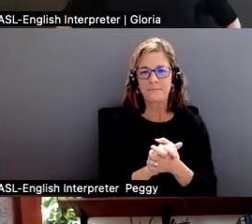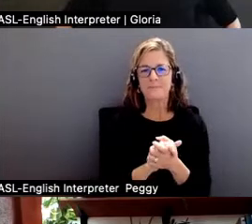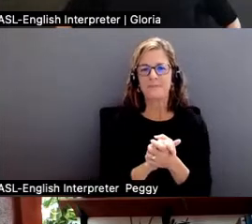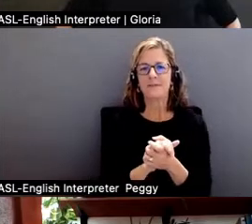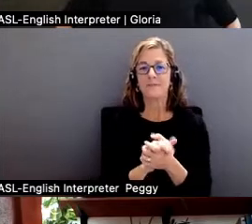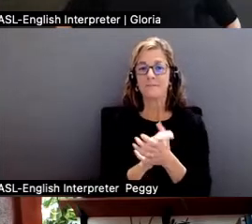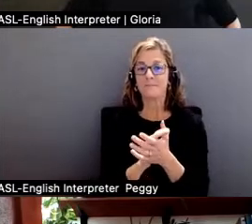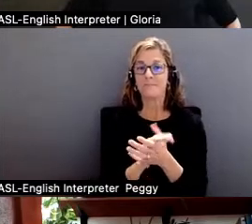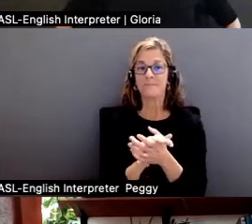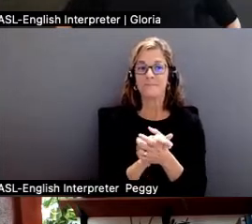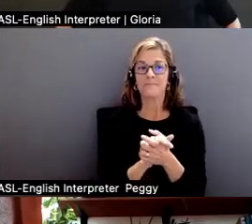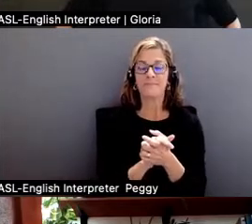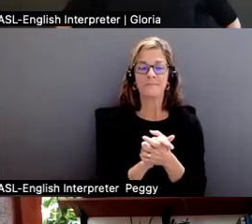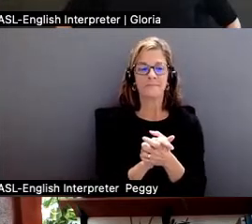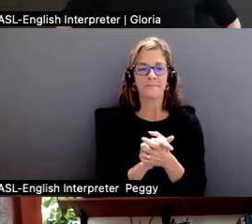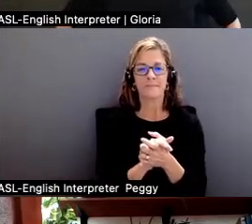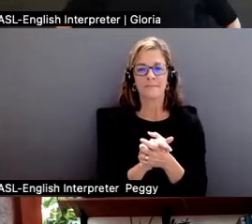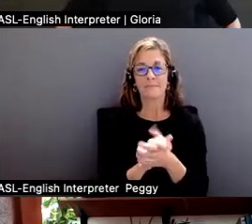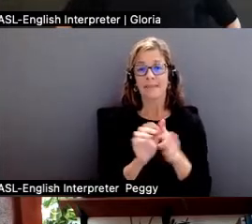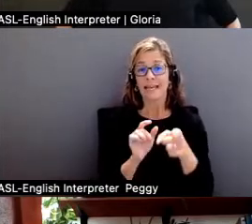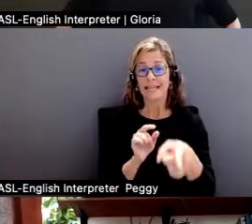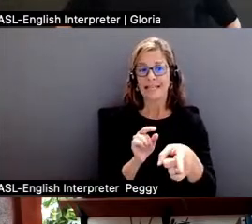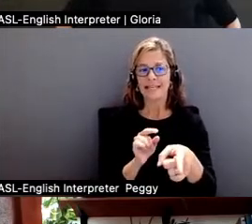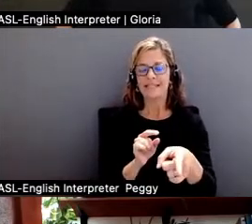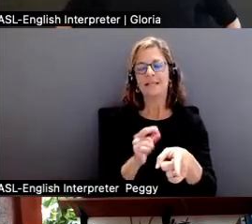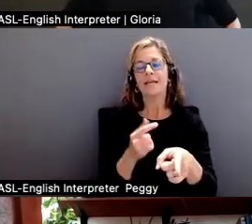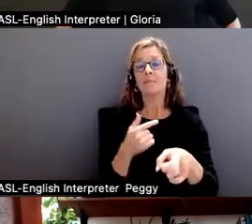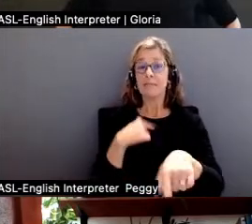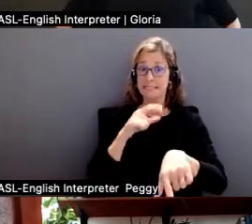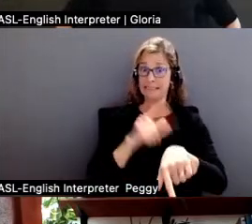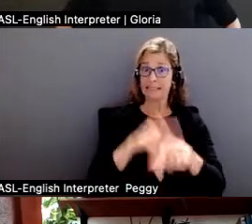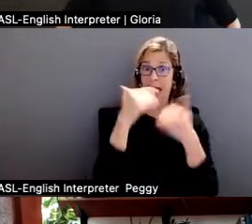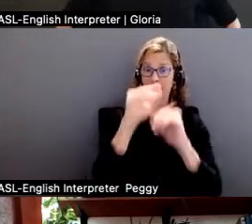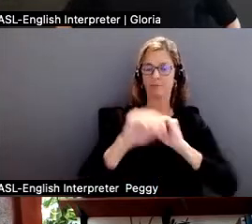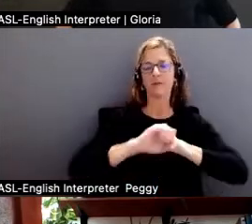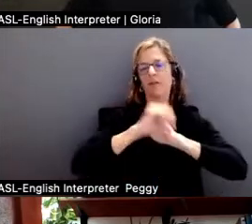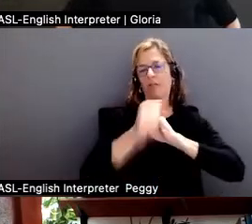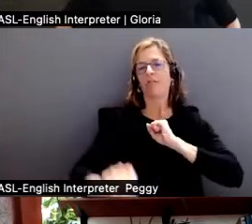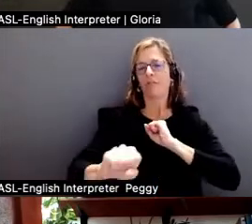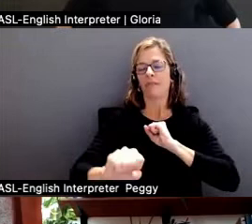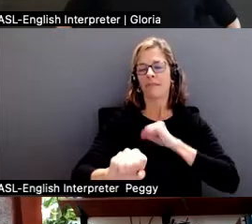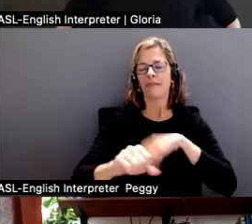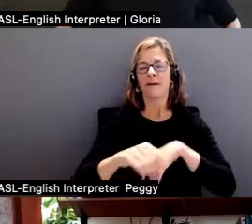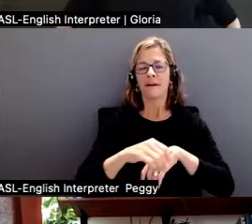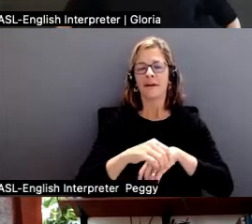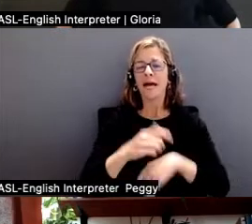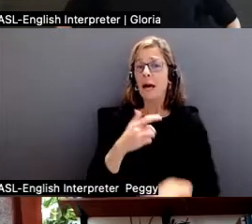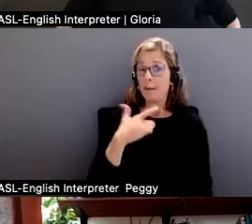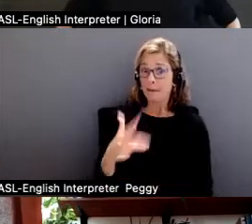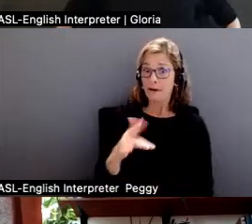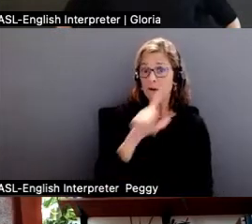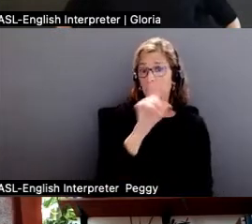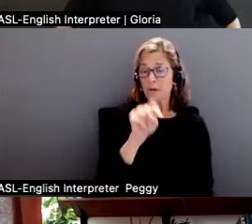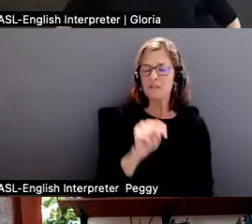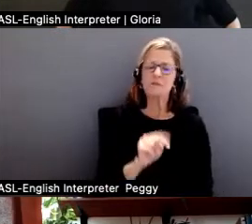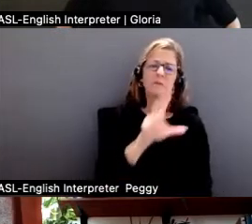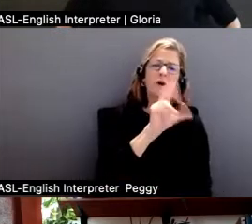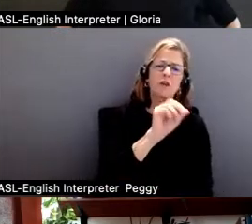And again, this is a little bit longer. Typically, I would give 30 seconds to 1